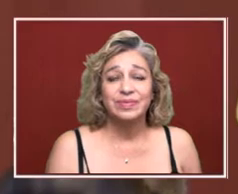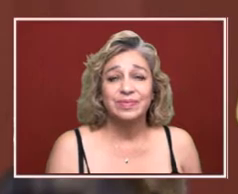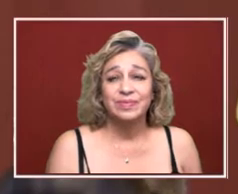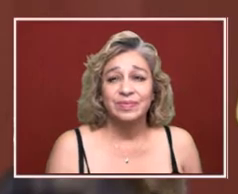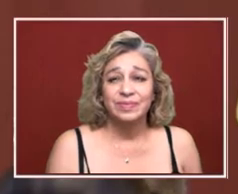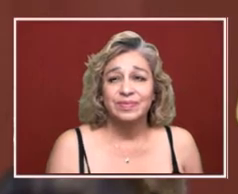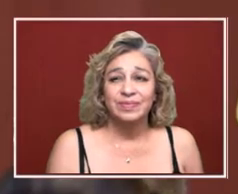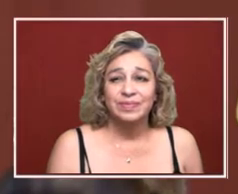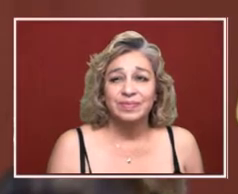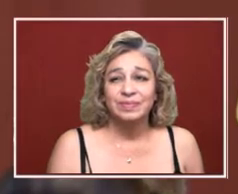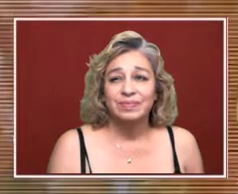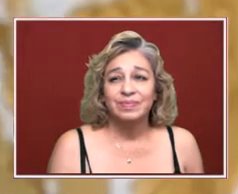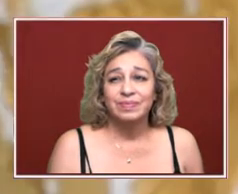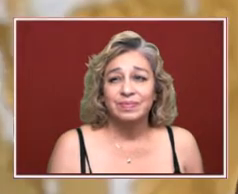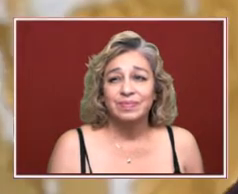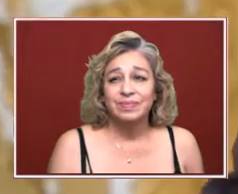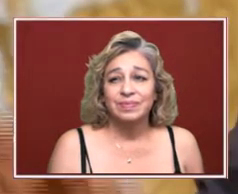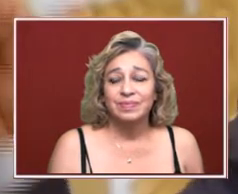ahora,